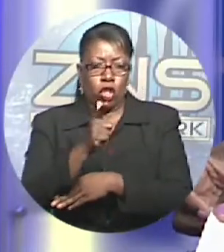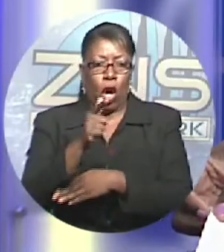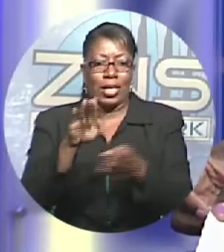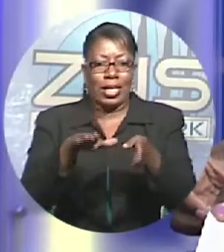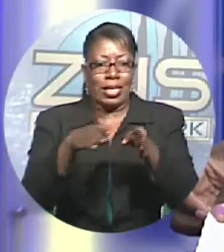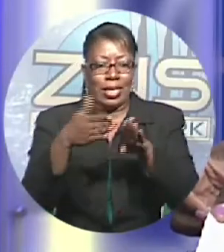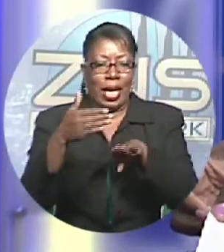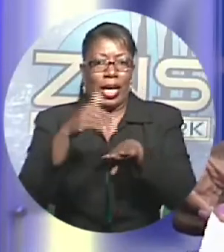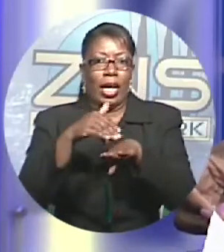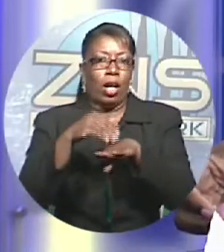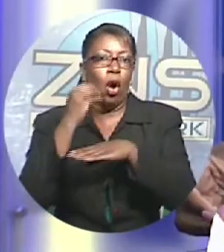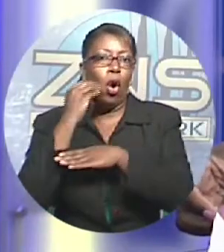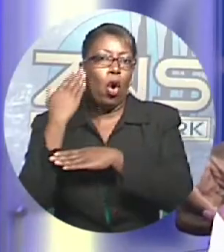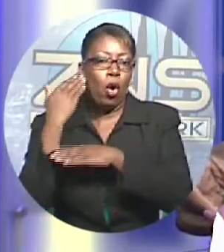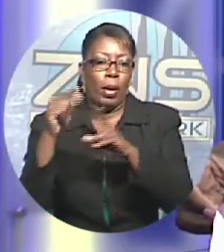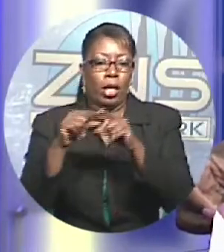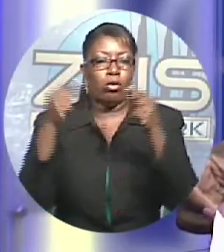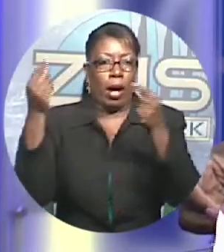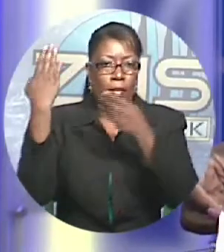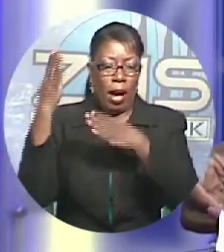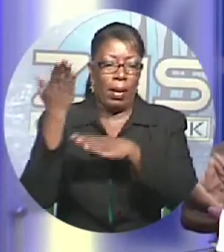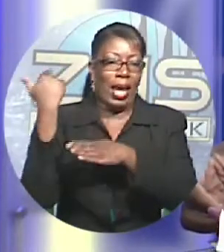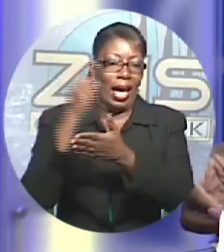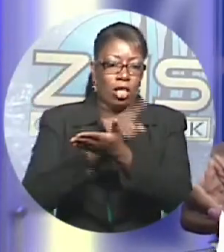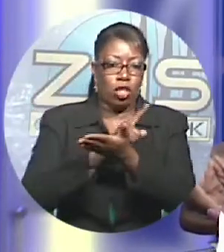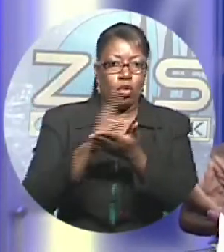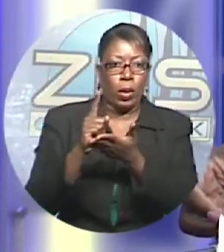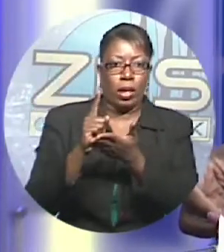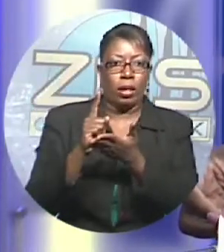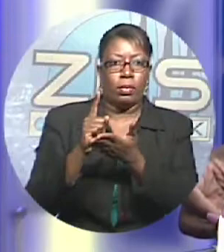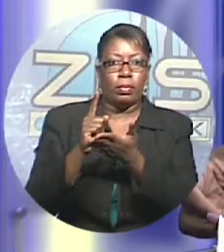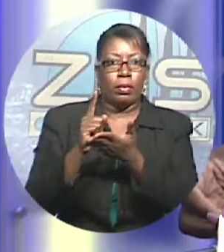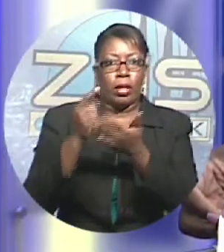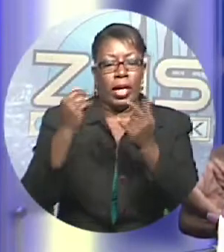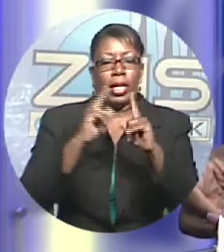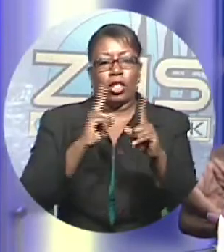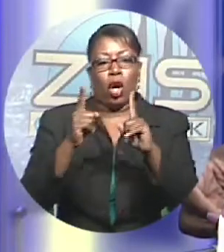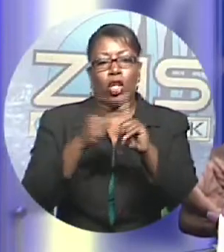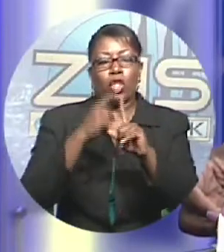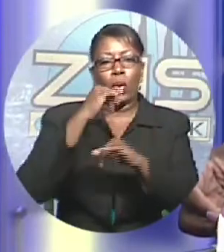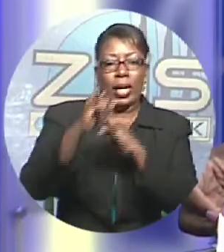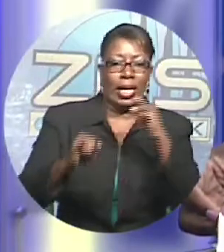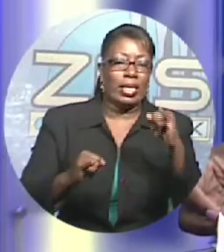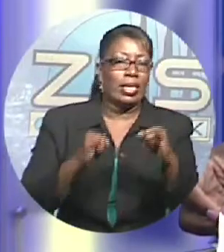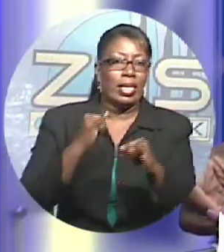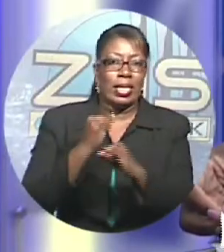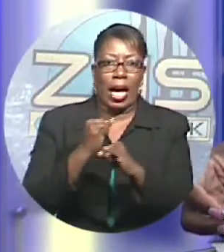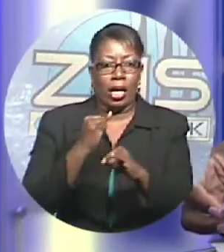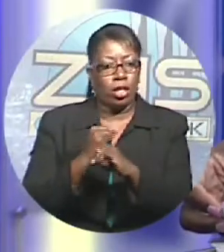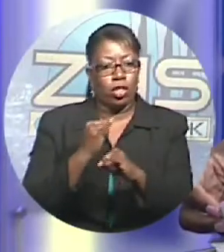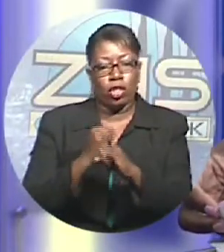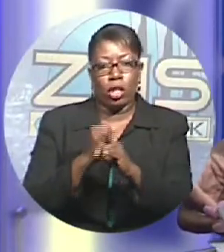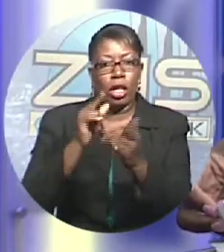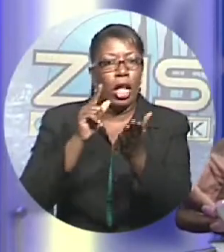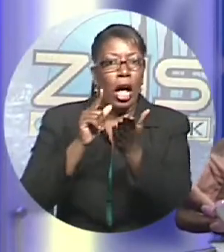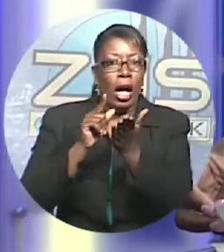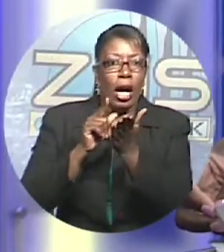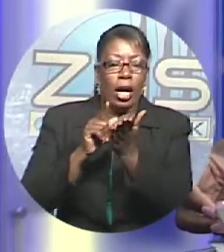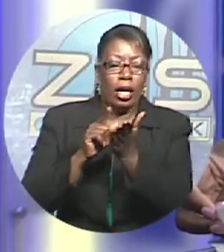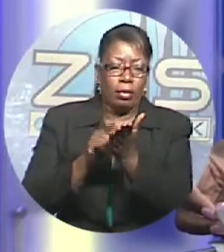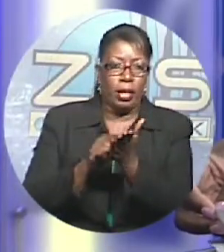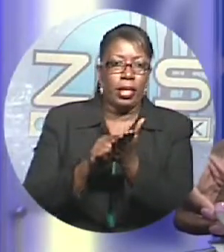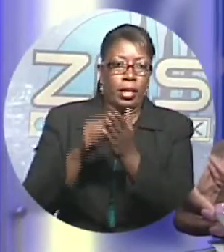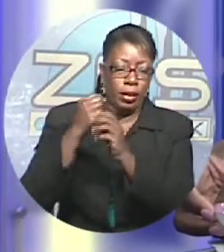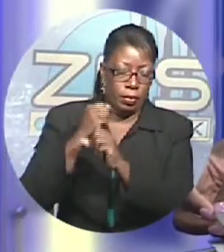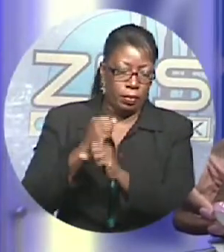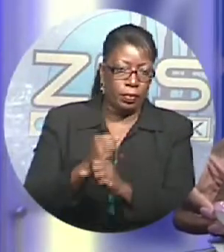in that home invasion in Grand Bahama last week, have spoken to international media about the horrifying incident. Arkandino Knowles has been